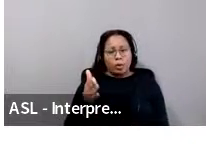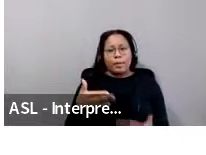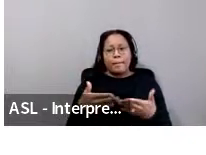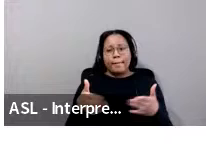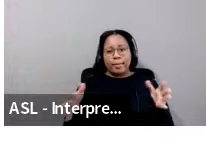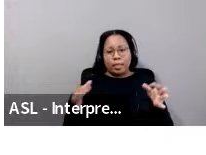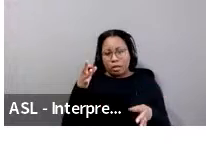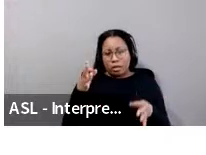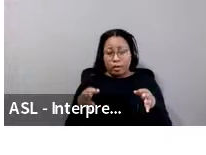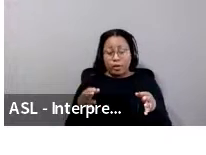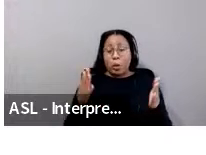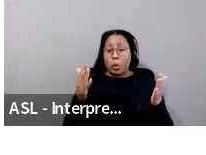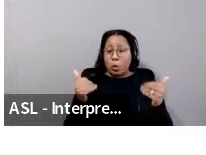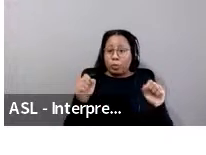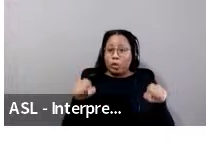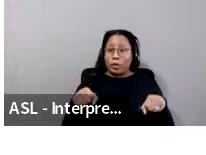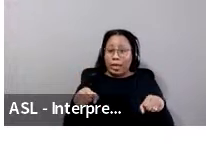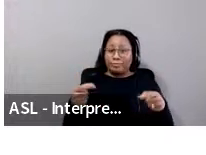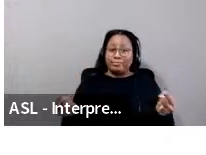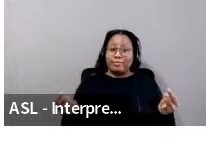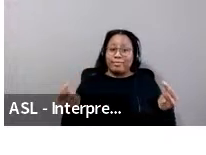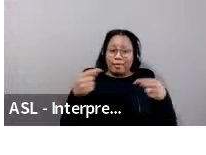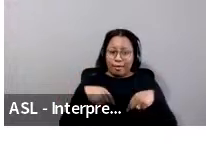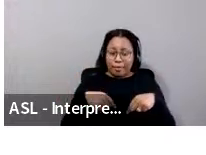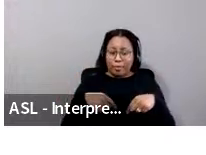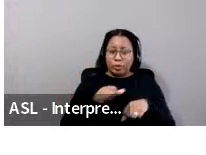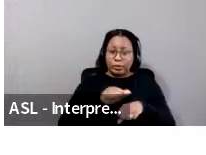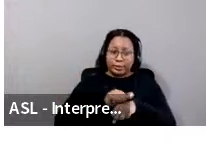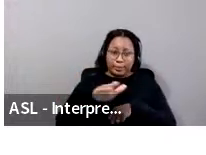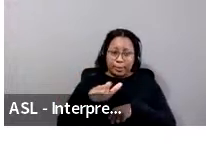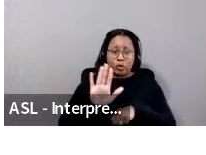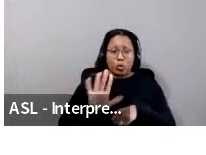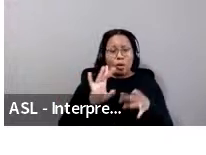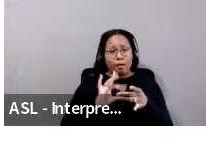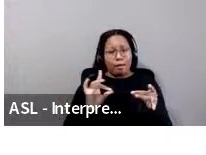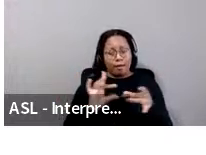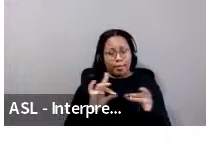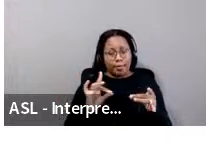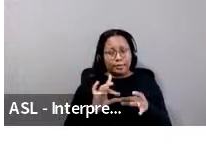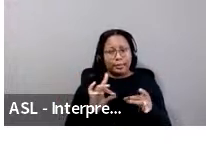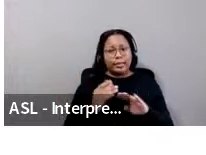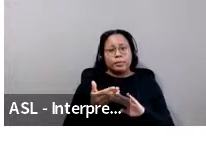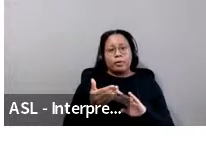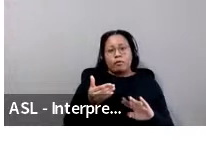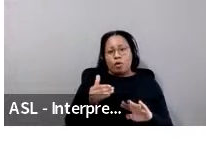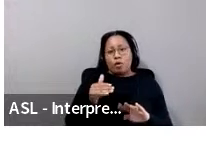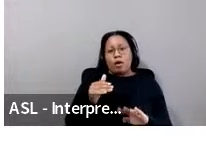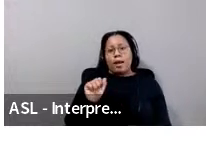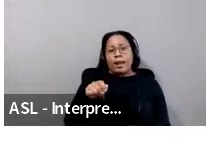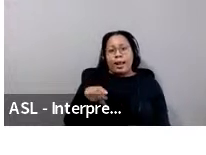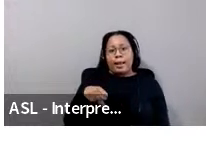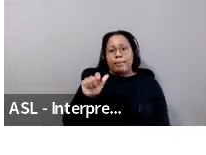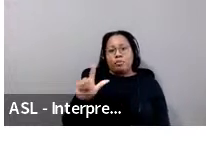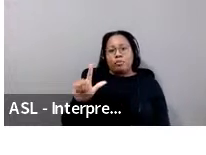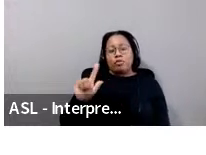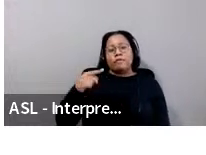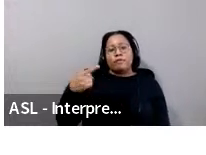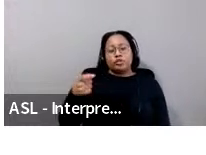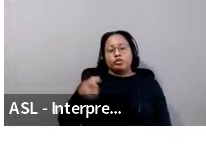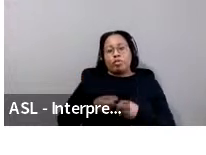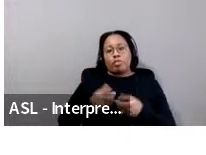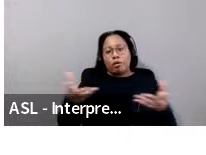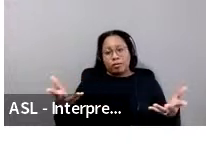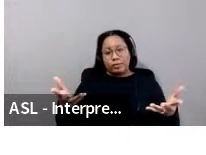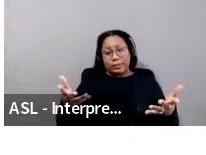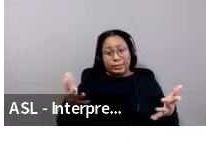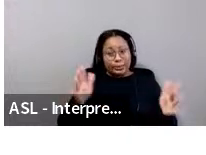or submit your comments. And this is all in advance of our April 1st launch. And don't worry, if this